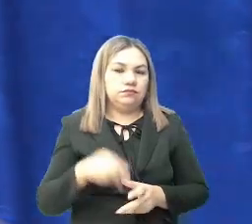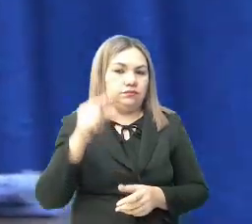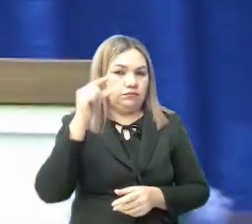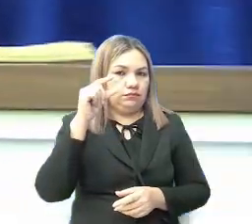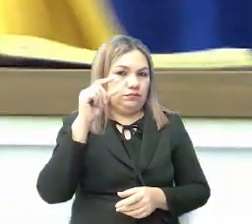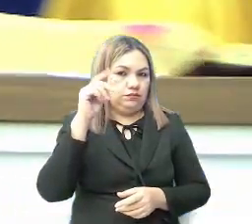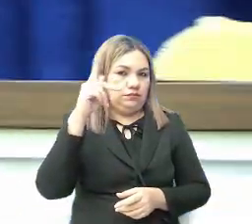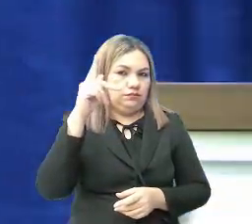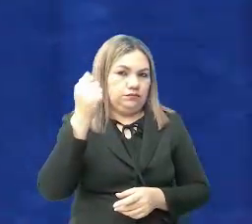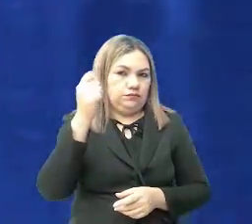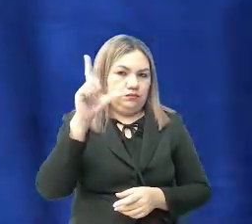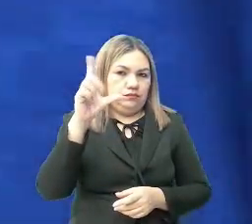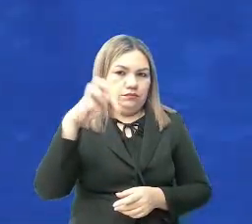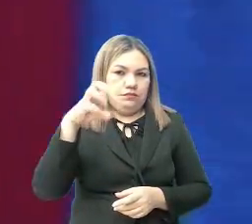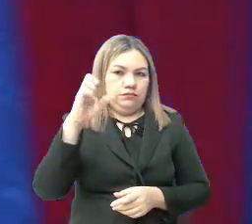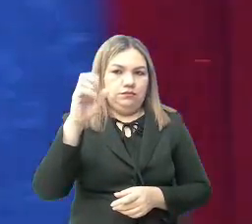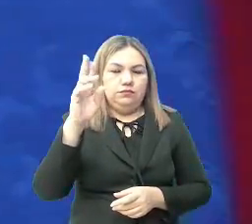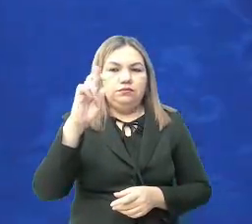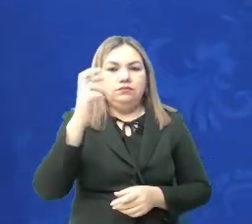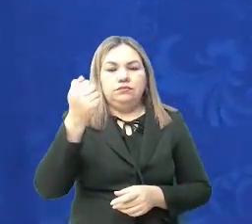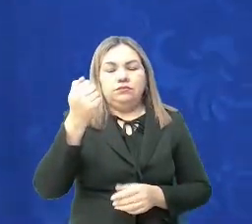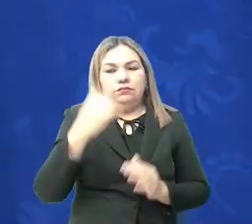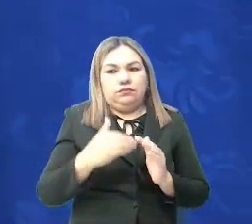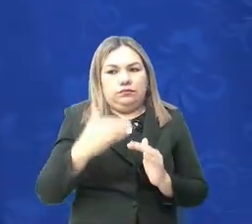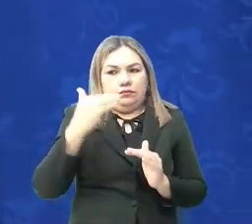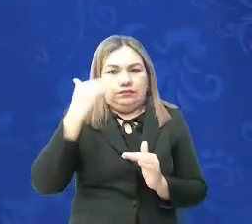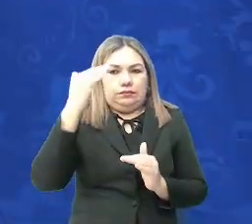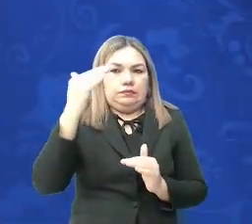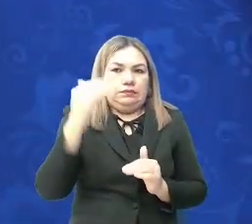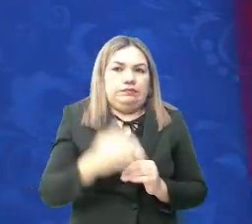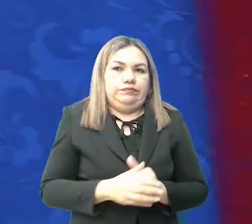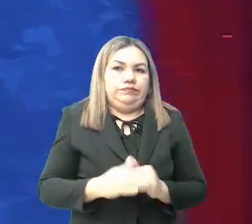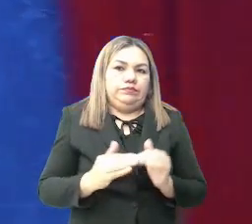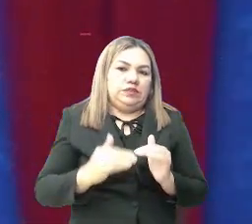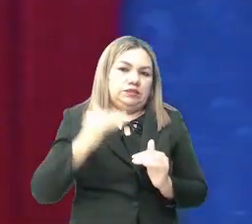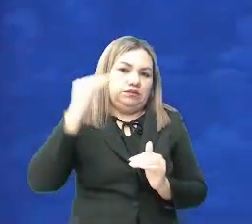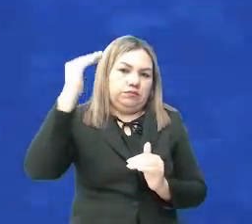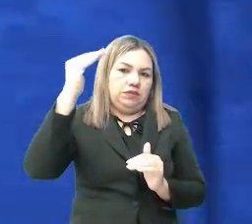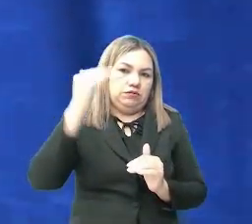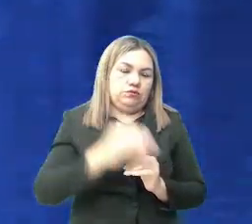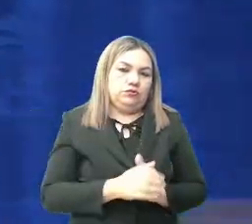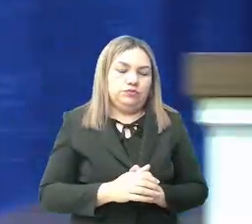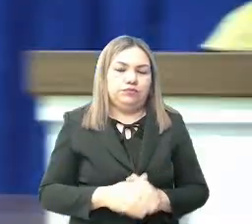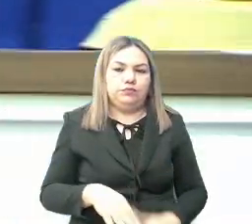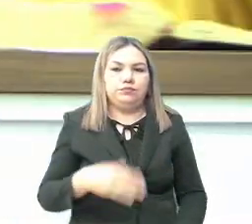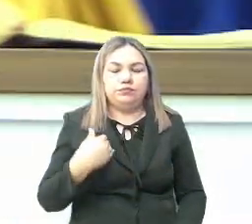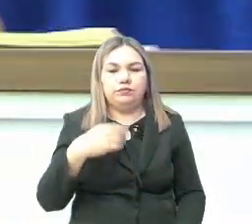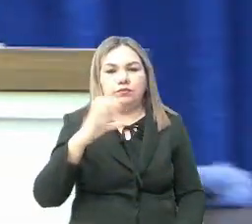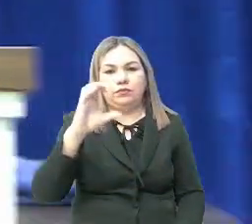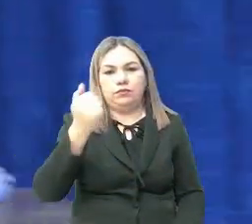I give you a bit of the palm tree. Growth. Say with me, growth.